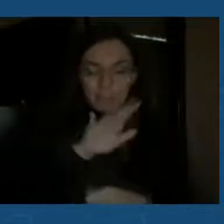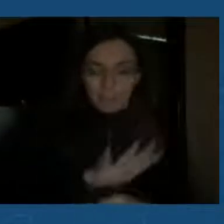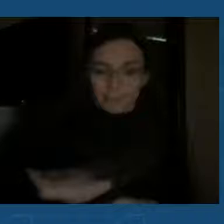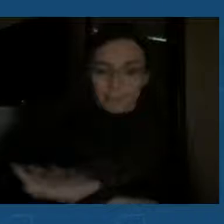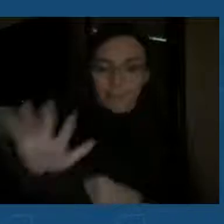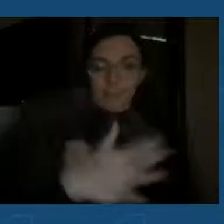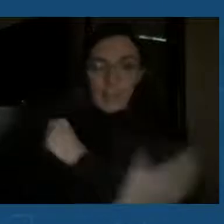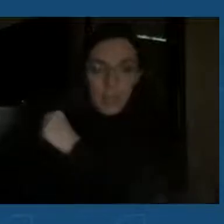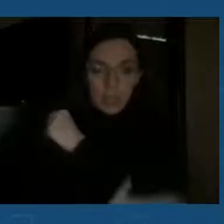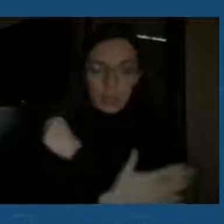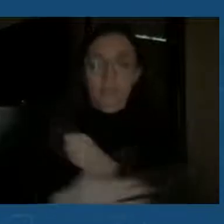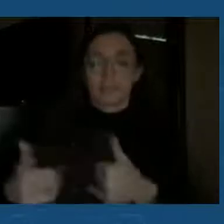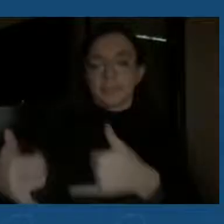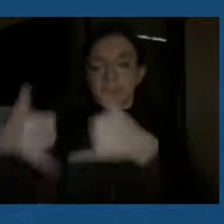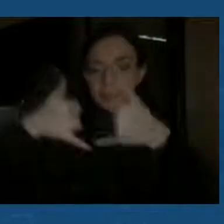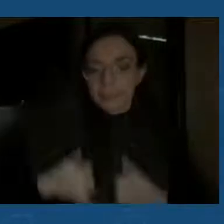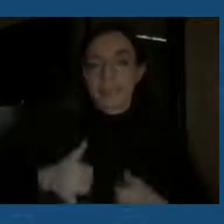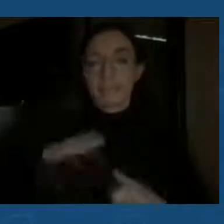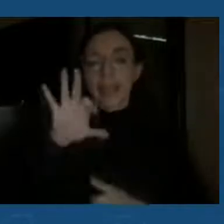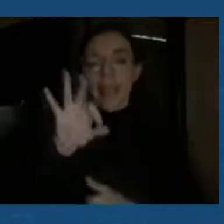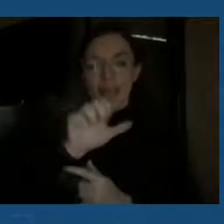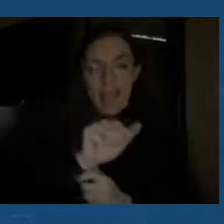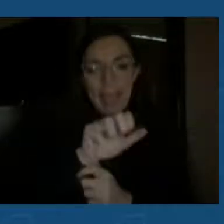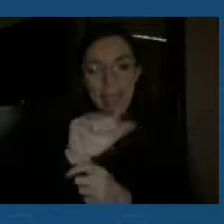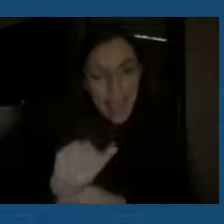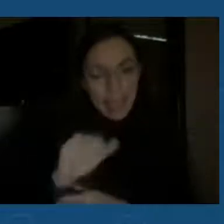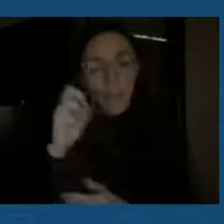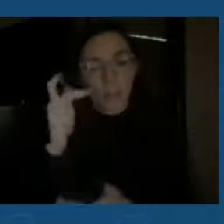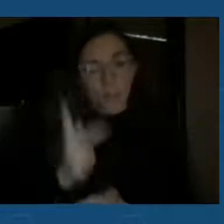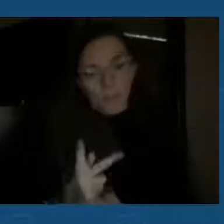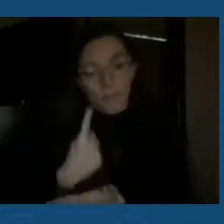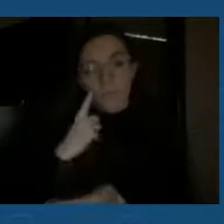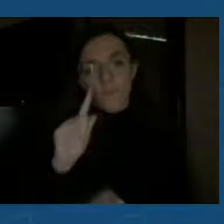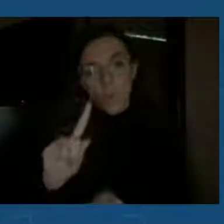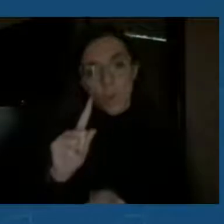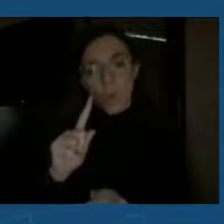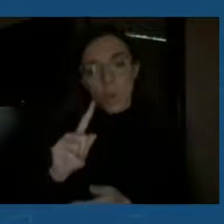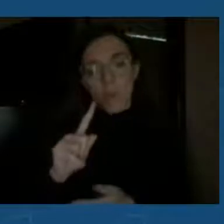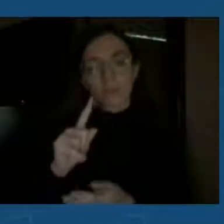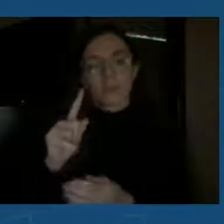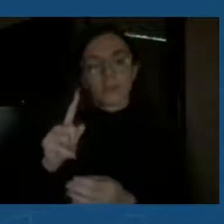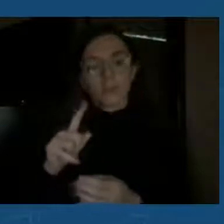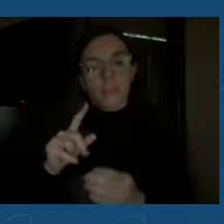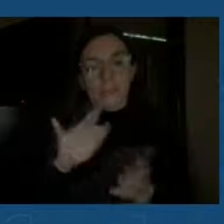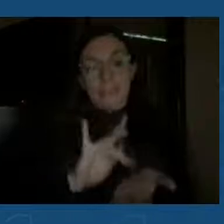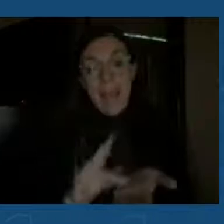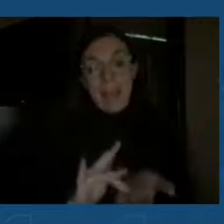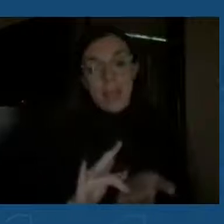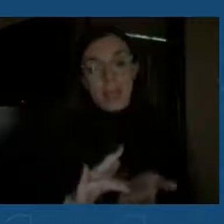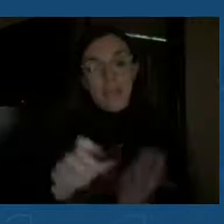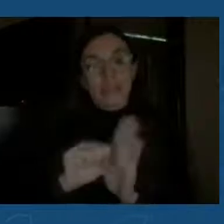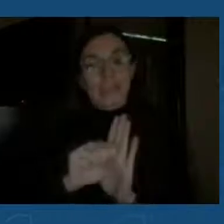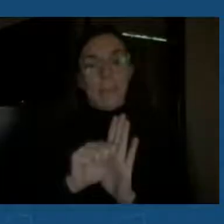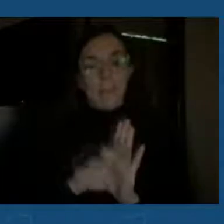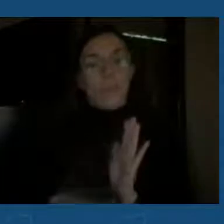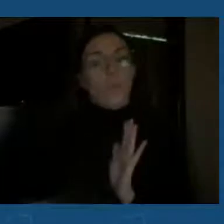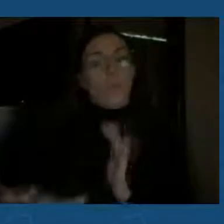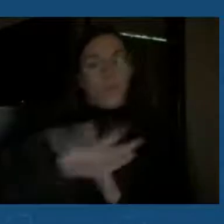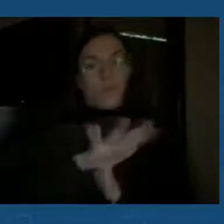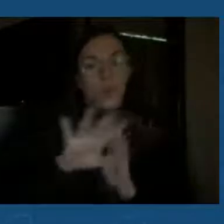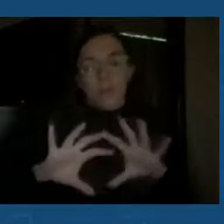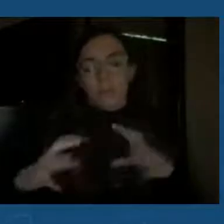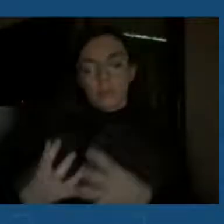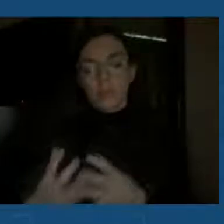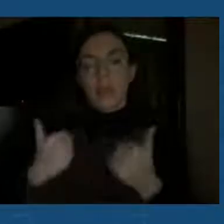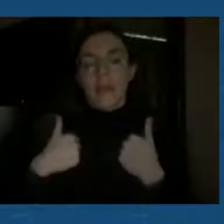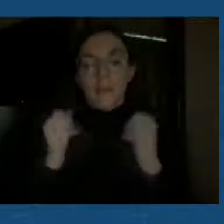approval to fly drones carrying biological samples over a populated area. We obviously have wonderful partners in the